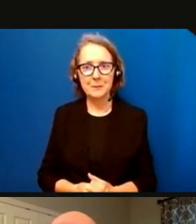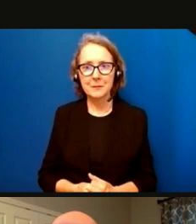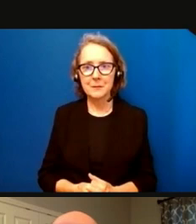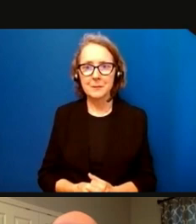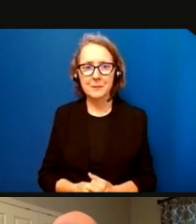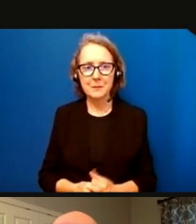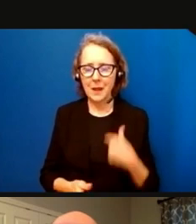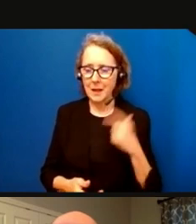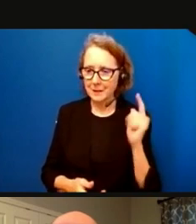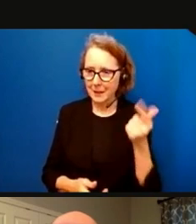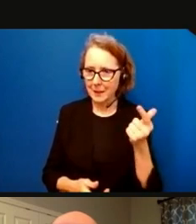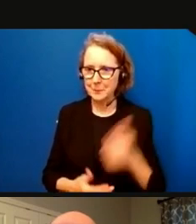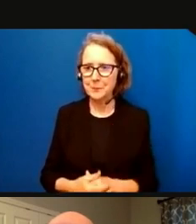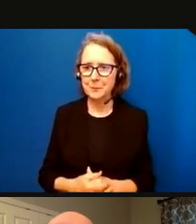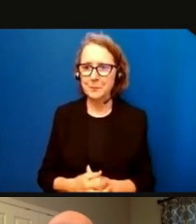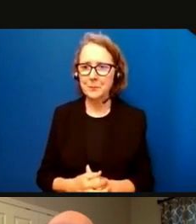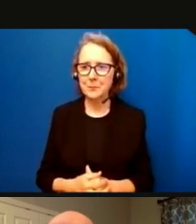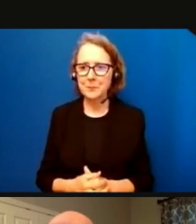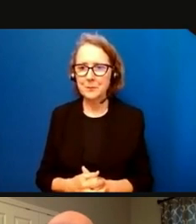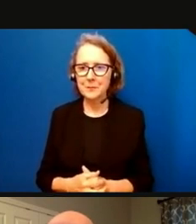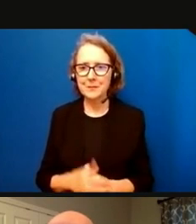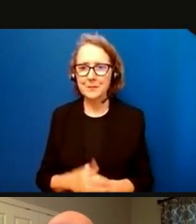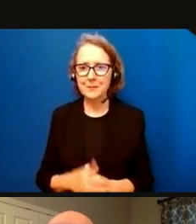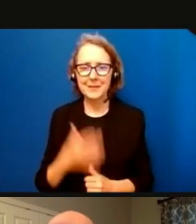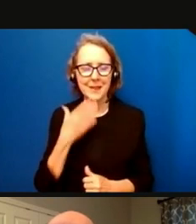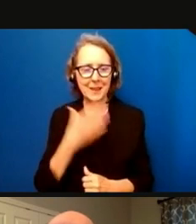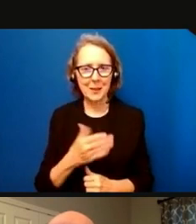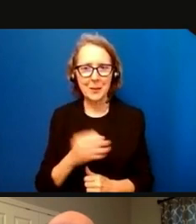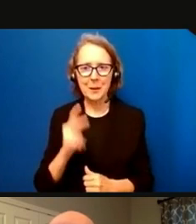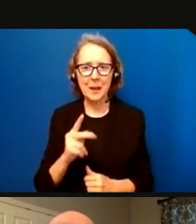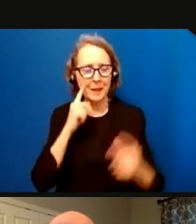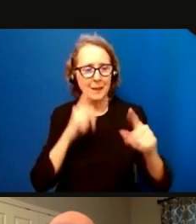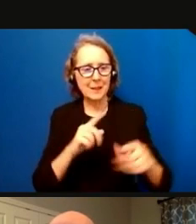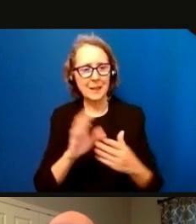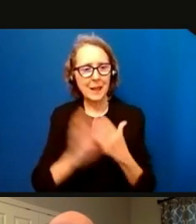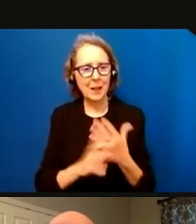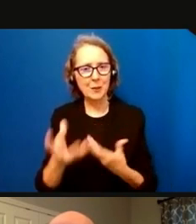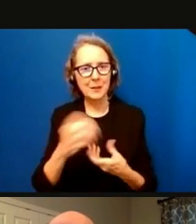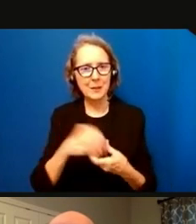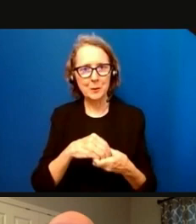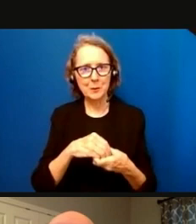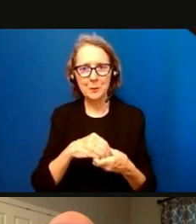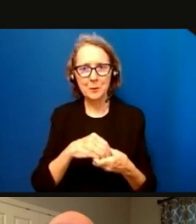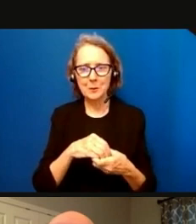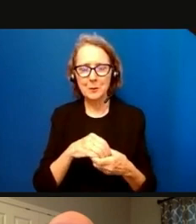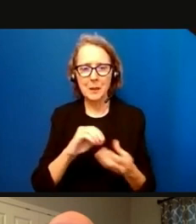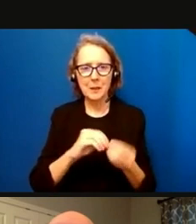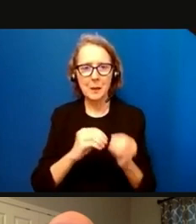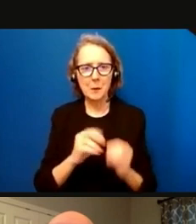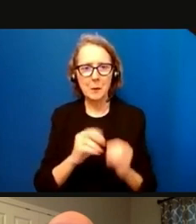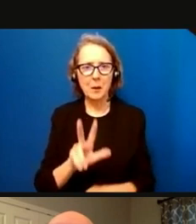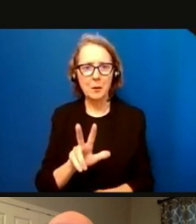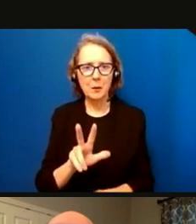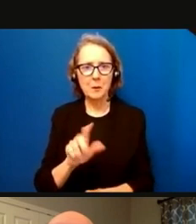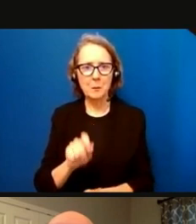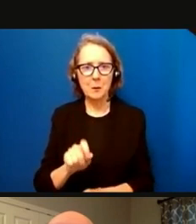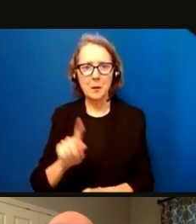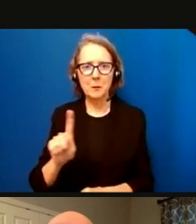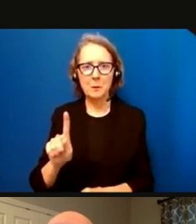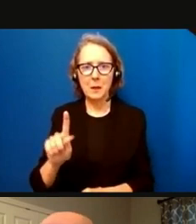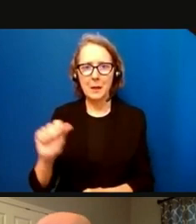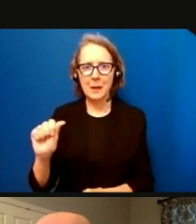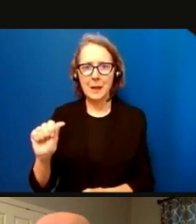I'll second it. Thank you. All right. The consent calendar consists of item 3.1A.